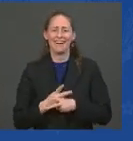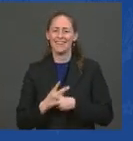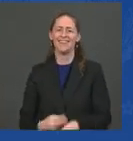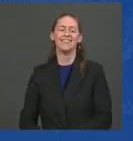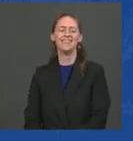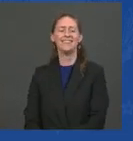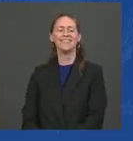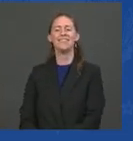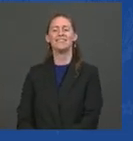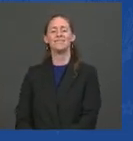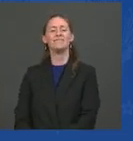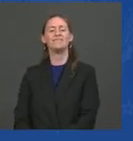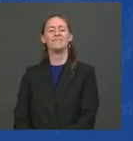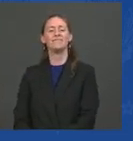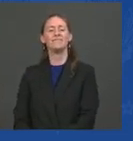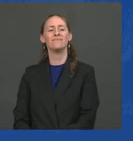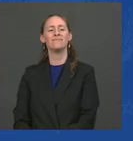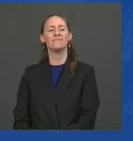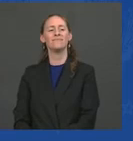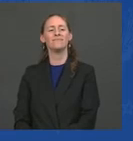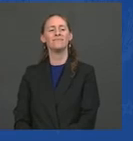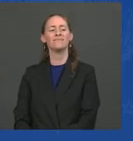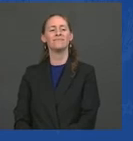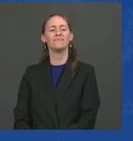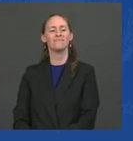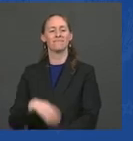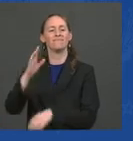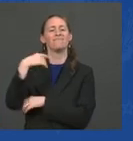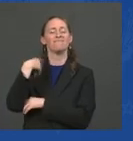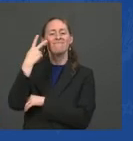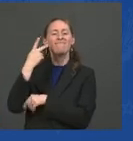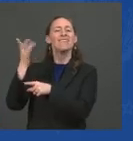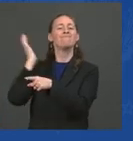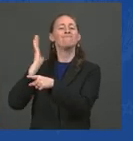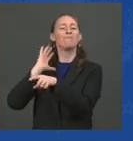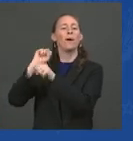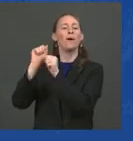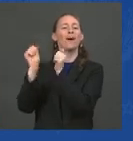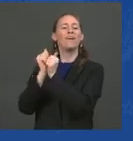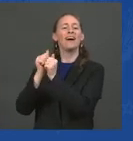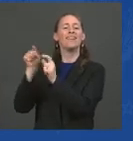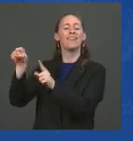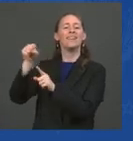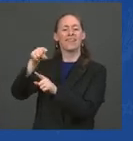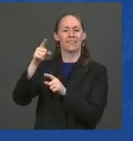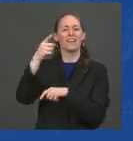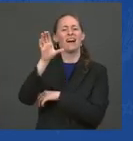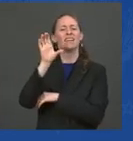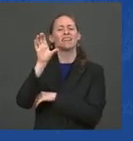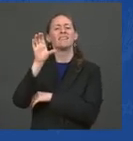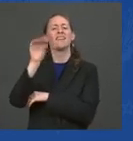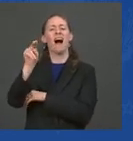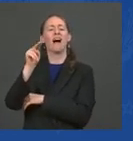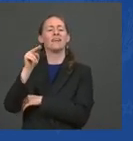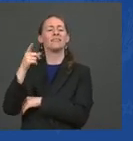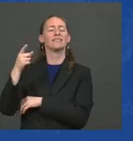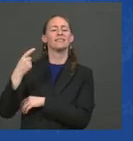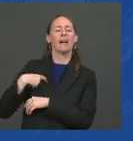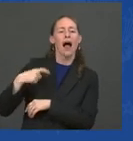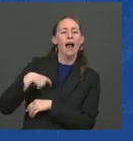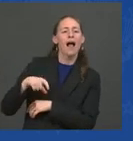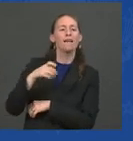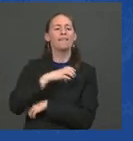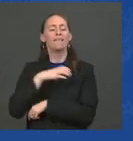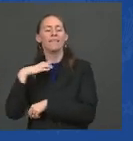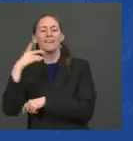door, are my former colleagues and members of our Connecticut delegation in Congress. And I see Dick Blumenthal over on the side. I saw Chris Murphy coming in. I